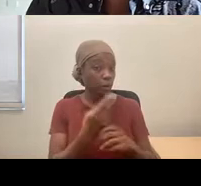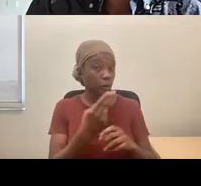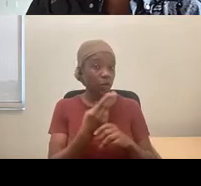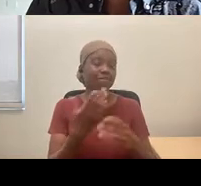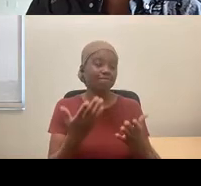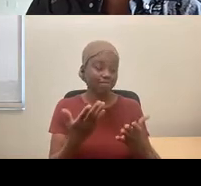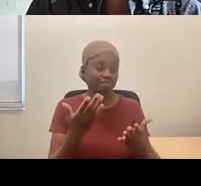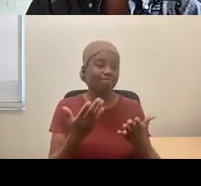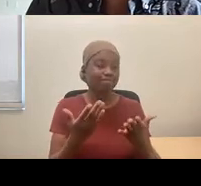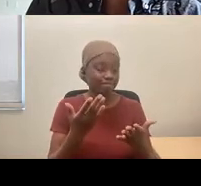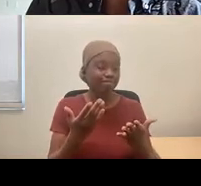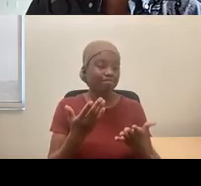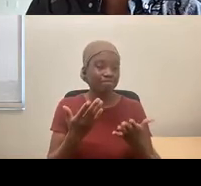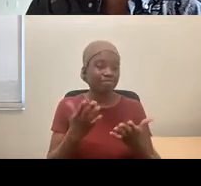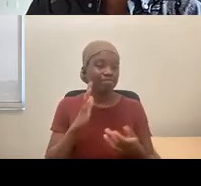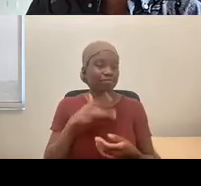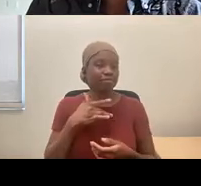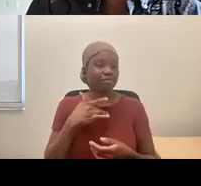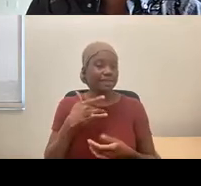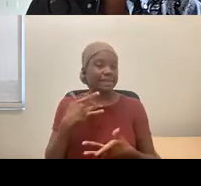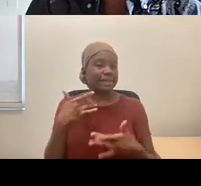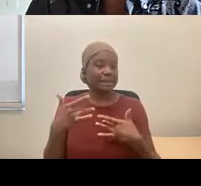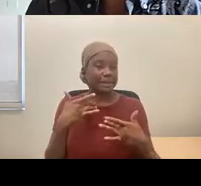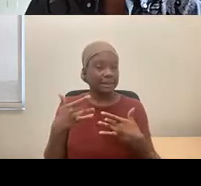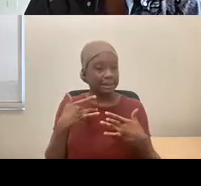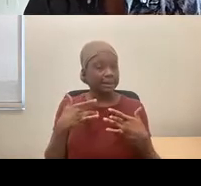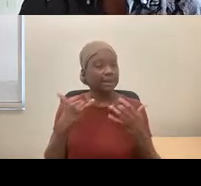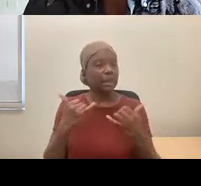that might set some concern at ease.